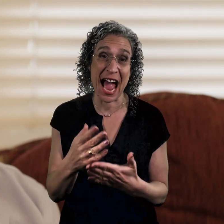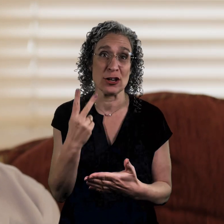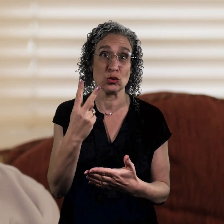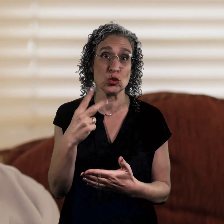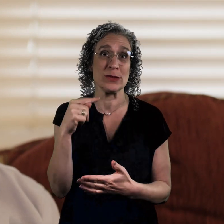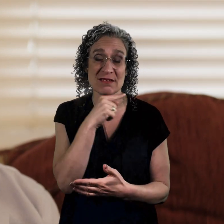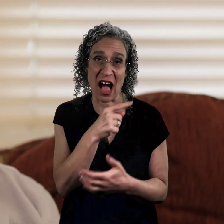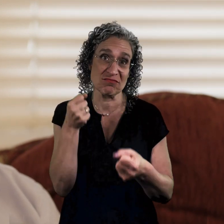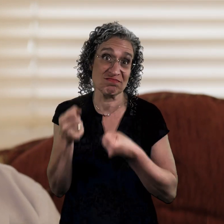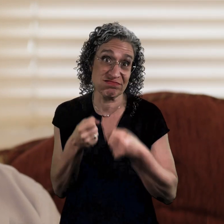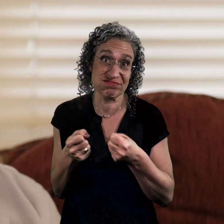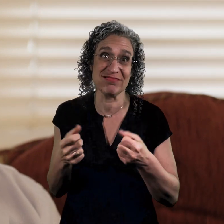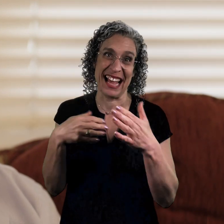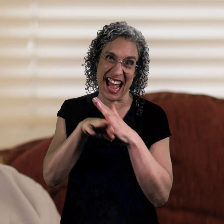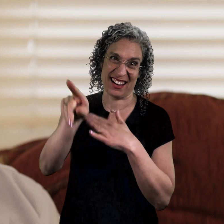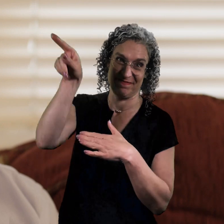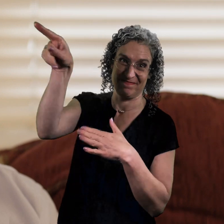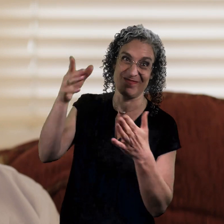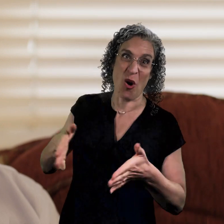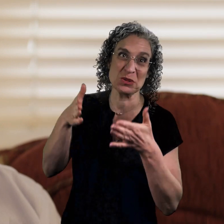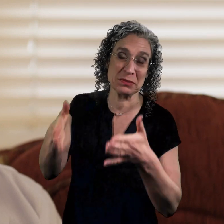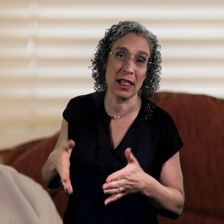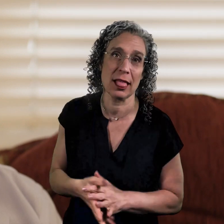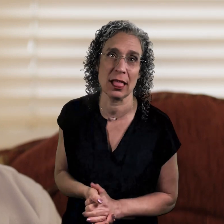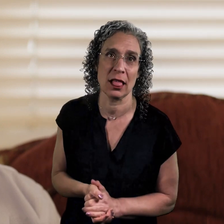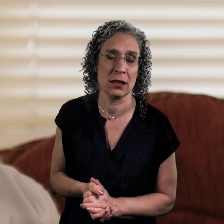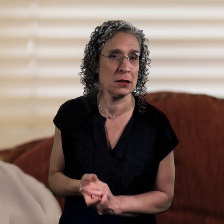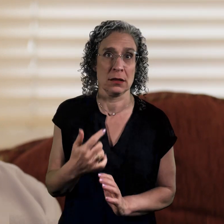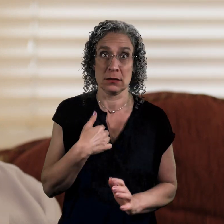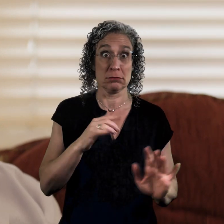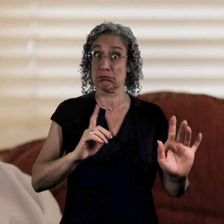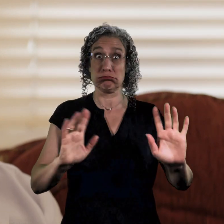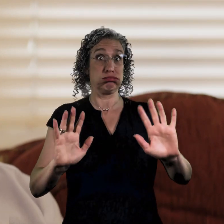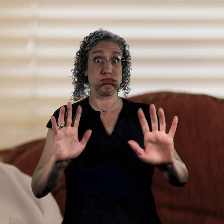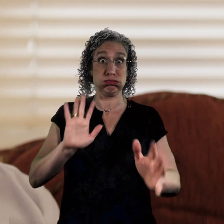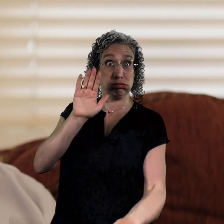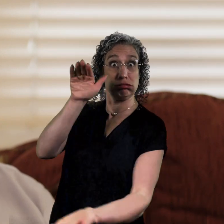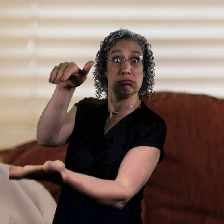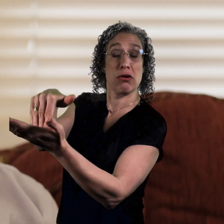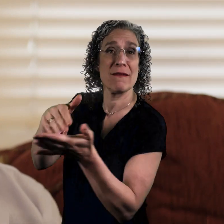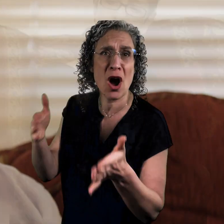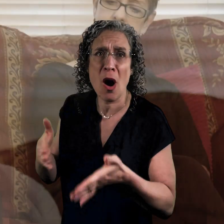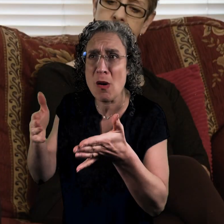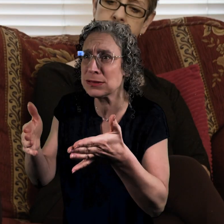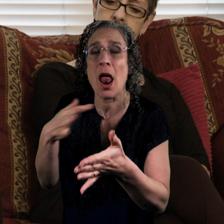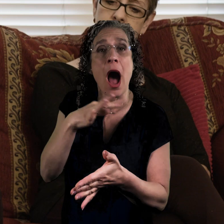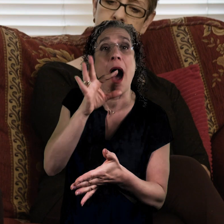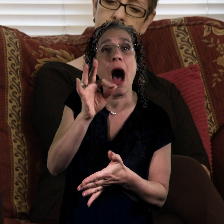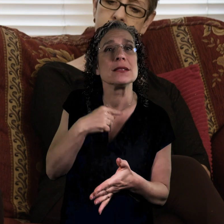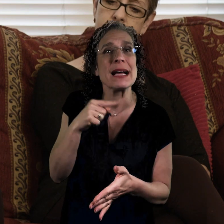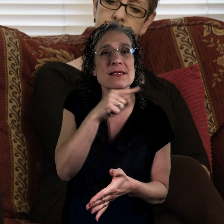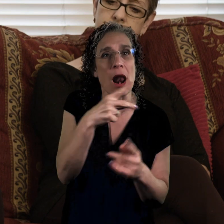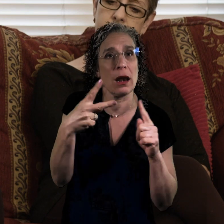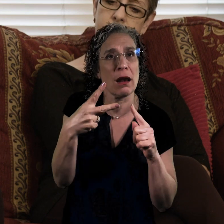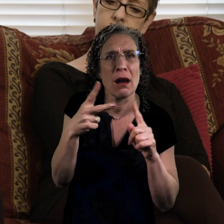in a fight. He's seriously injured and need to get out to the hospital straight away. When we got to the hospital, I asked Phil what